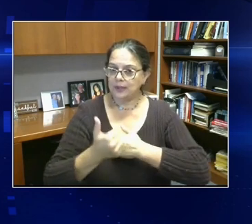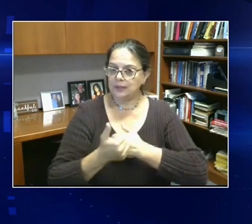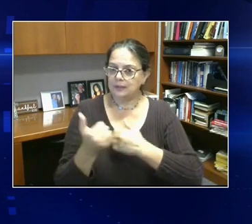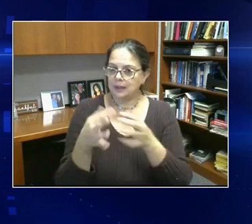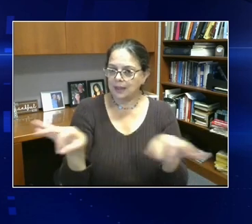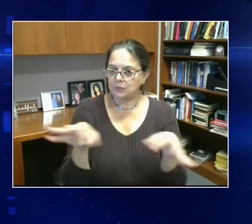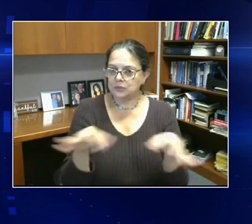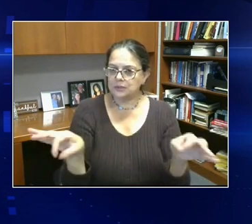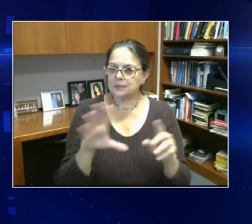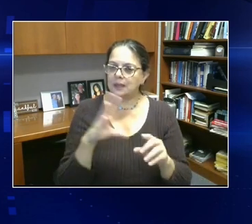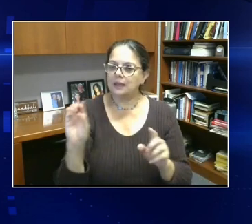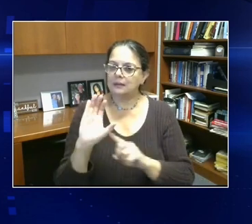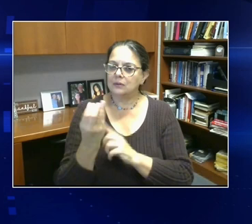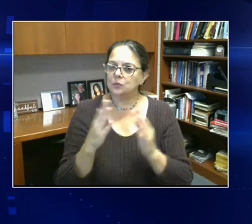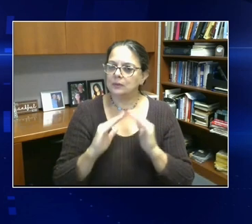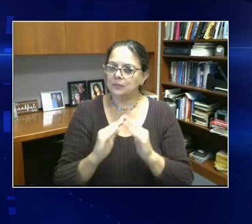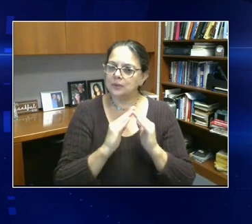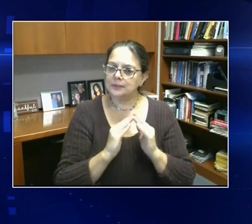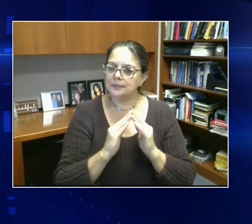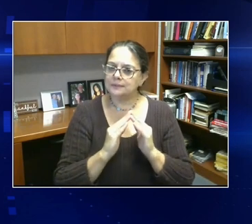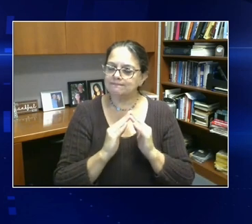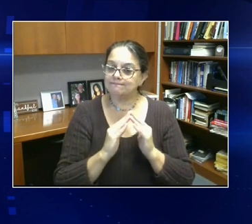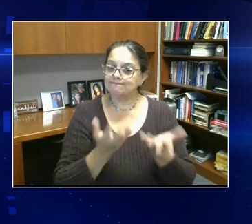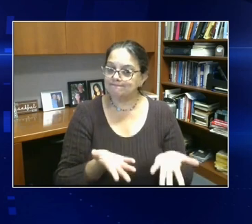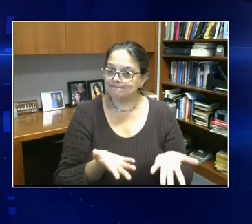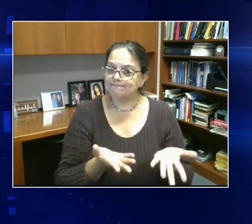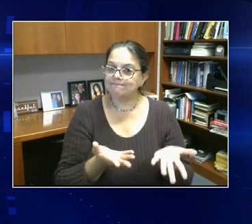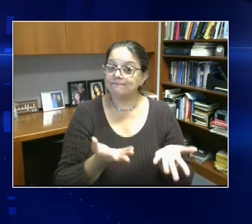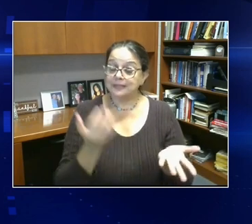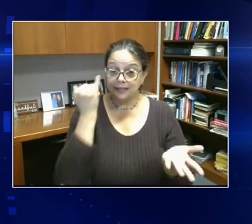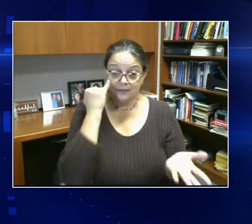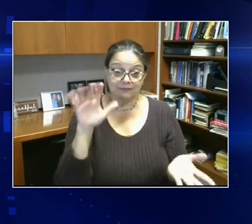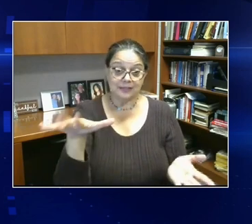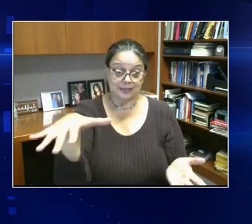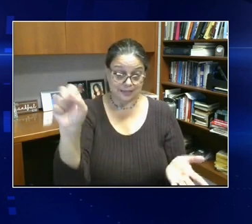Is there an ethical responsibility to preserve endangered languages